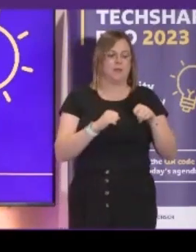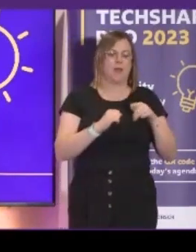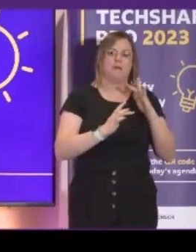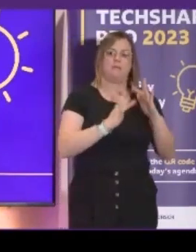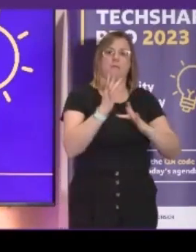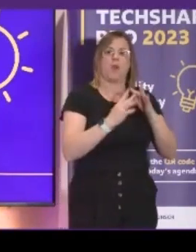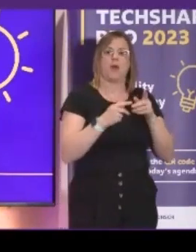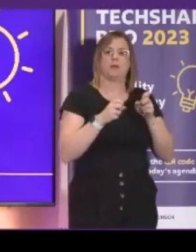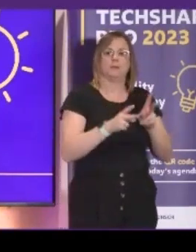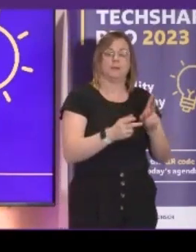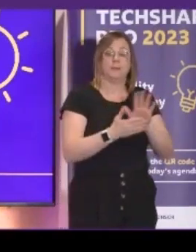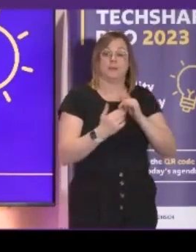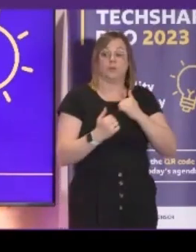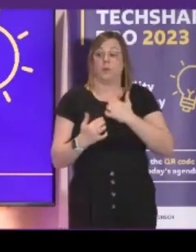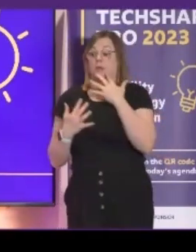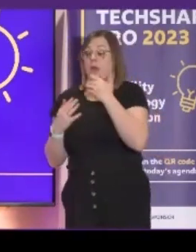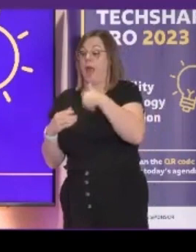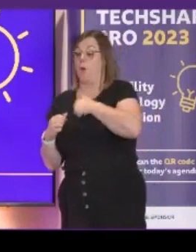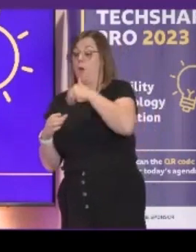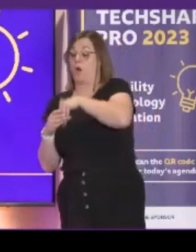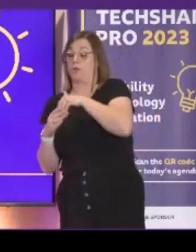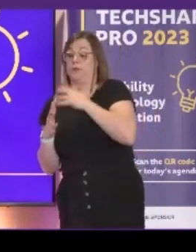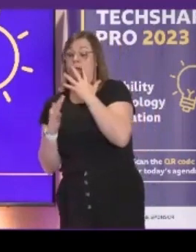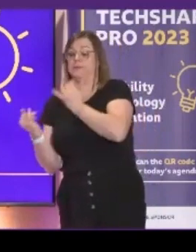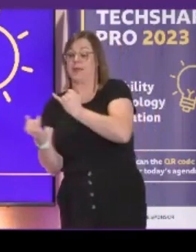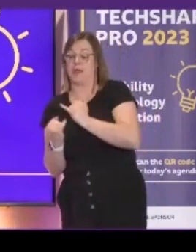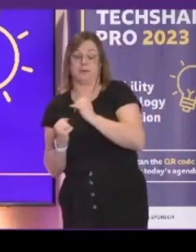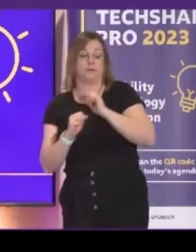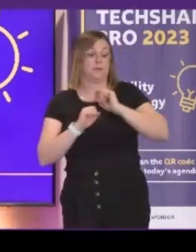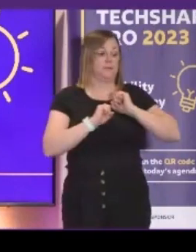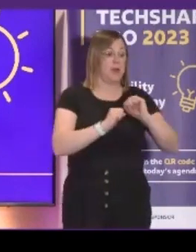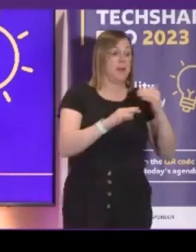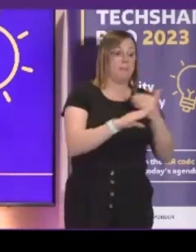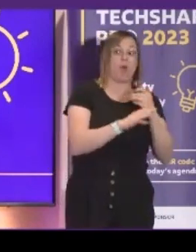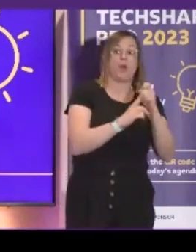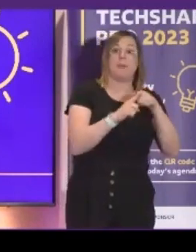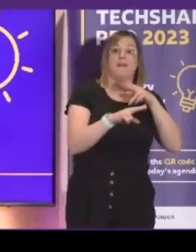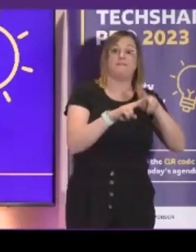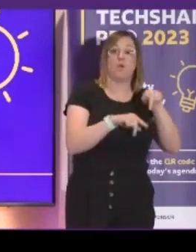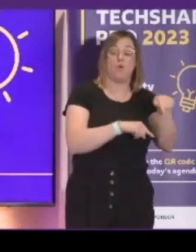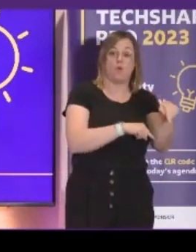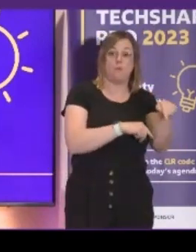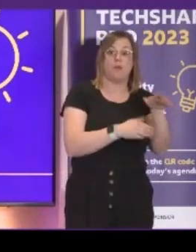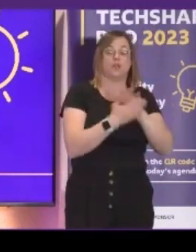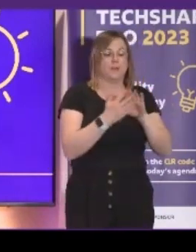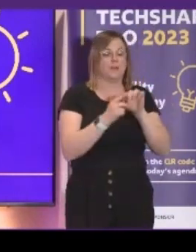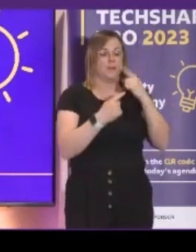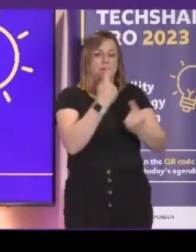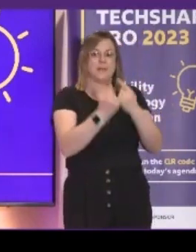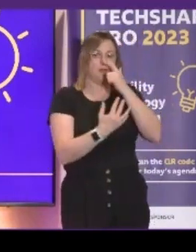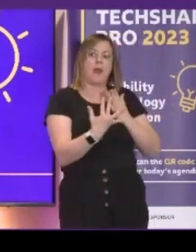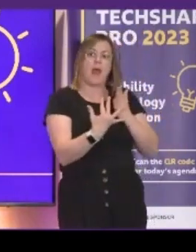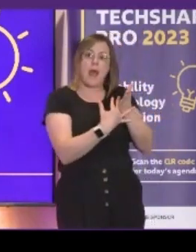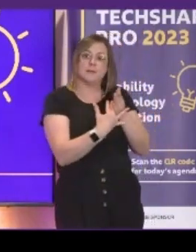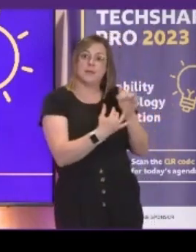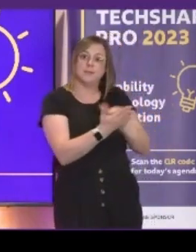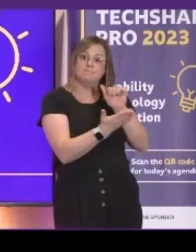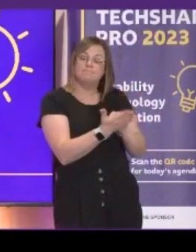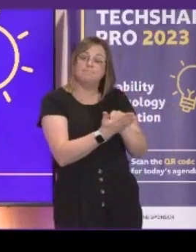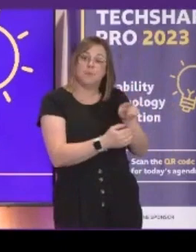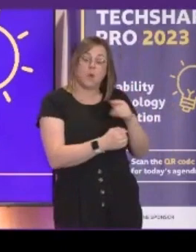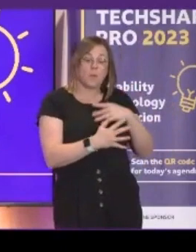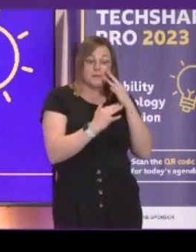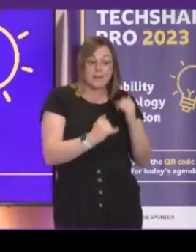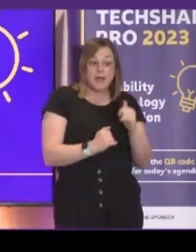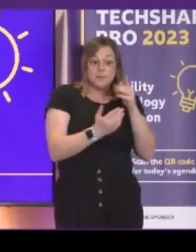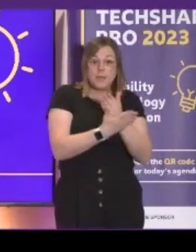can actually test our content on the platforms that employees are going to actually undertake the learning from. Actually, we test it on there to